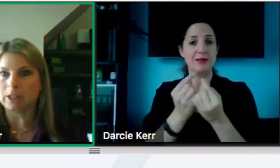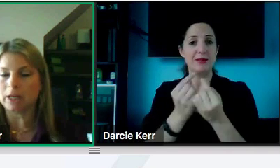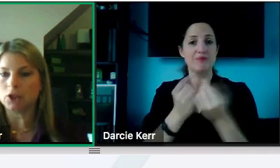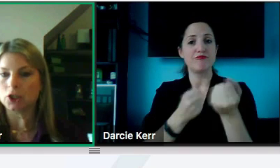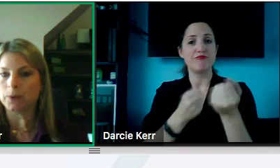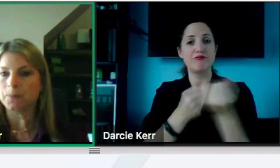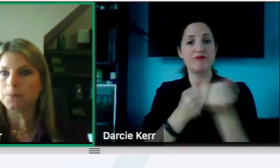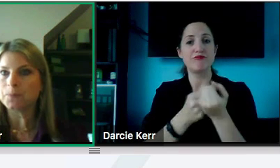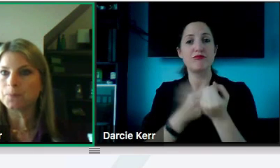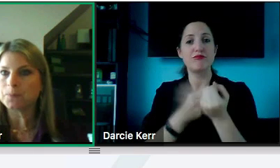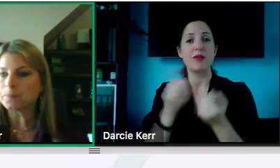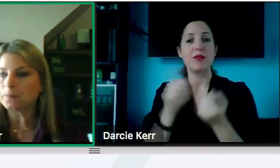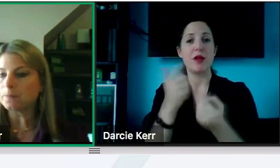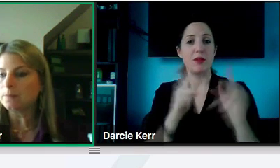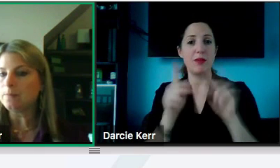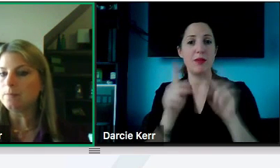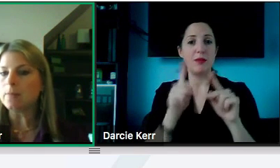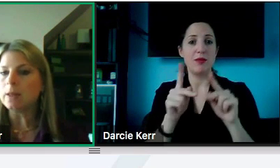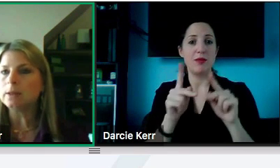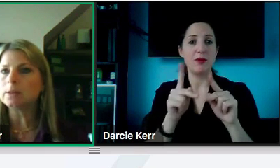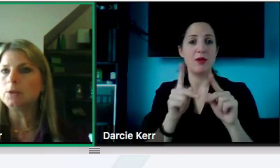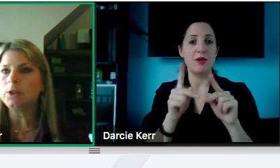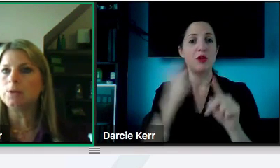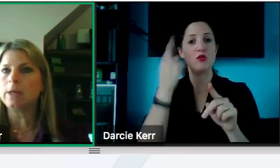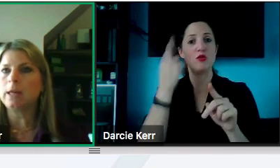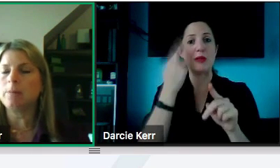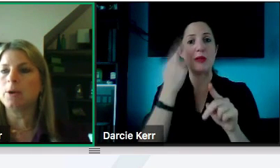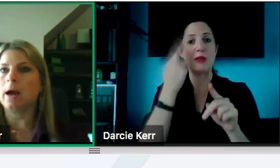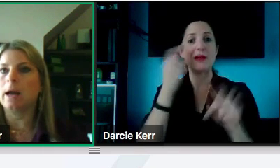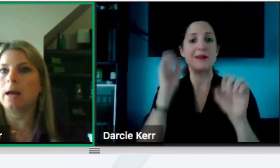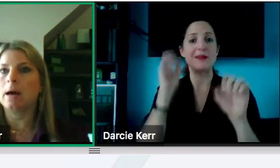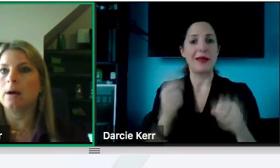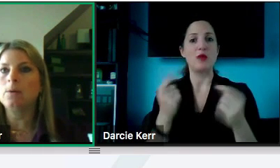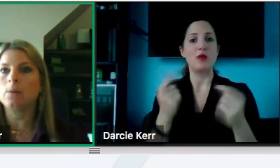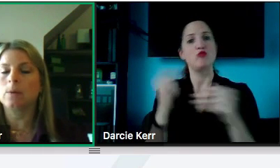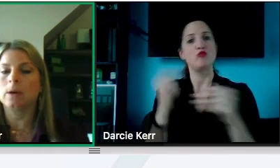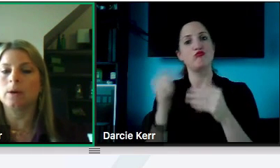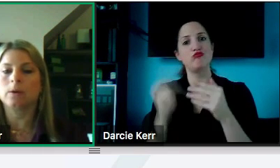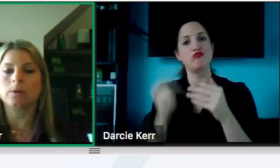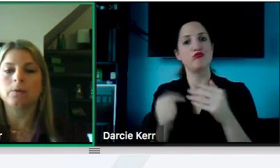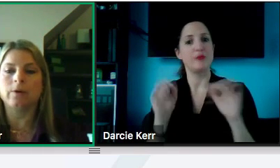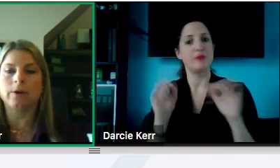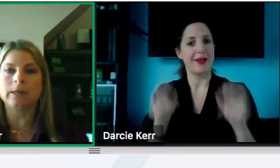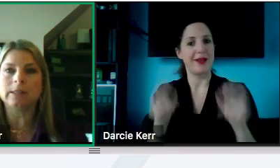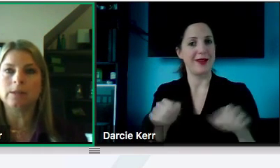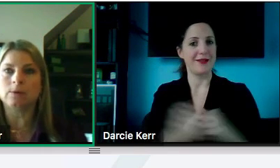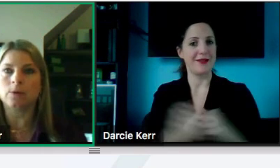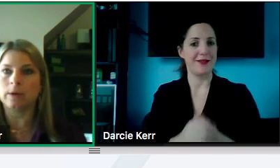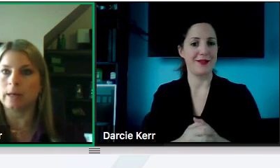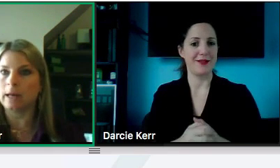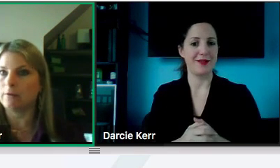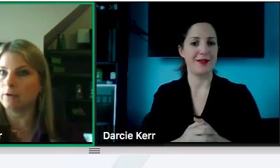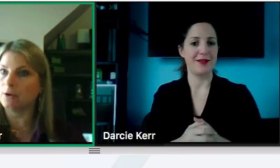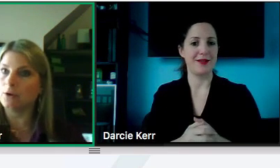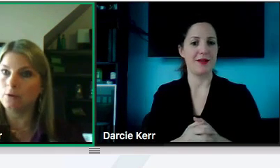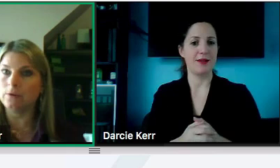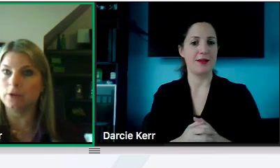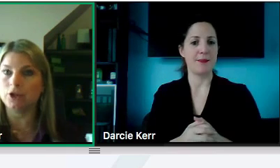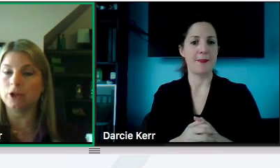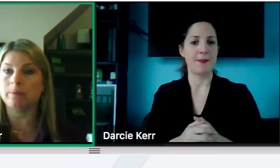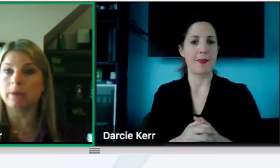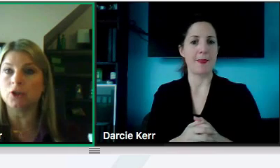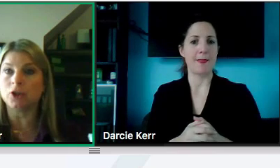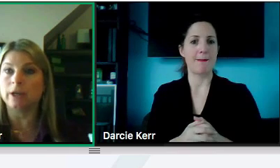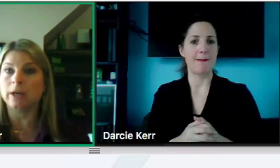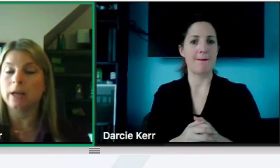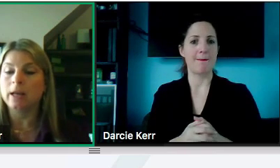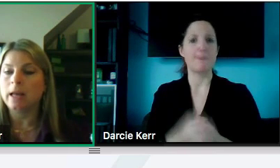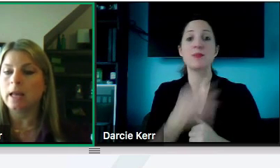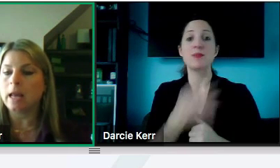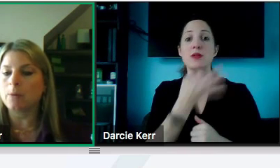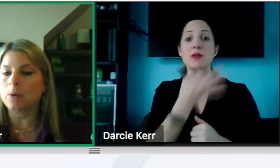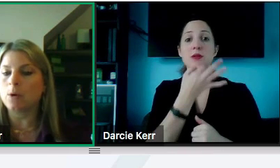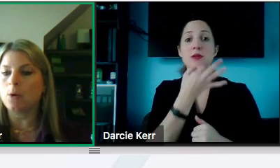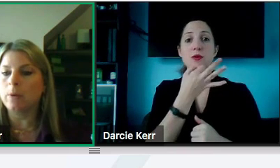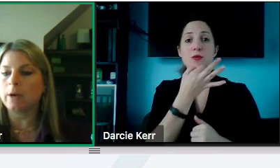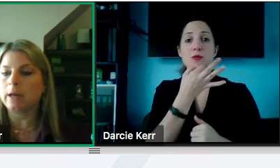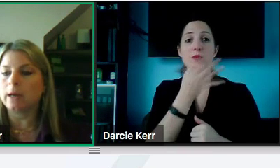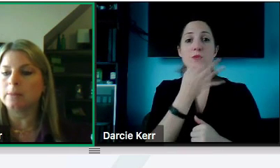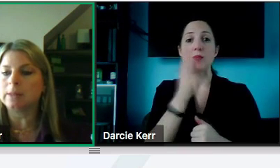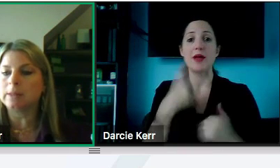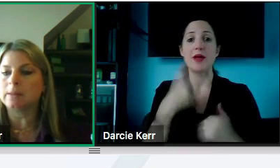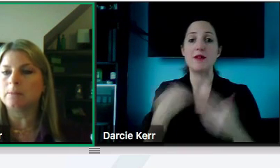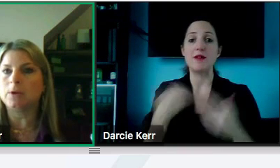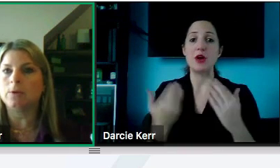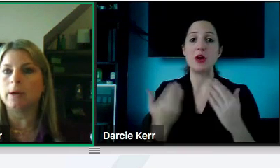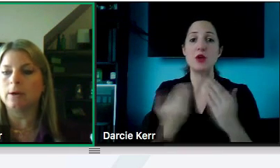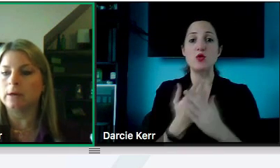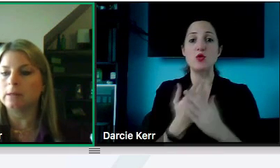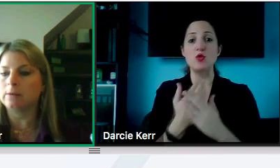their full potential. So do keep your eye out. We're very soon going to have a new vision and mission, and we're